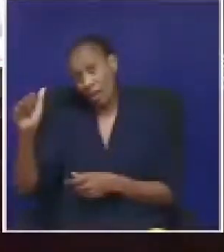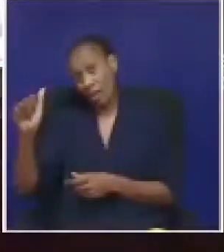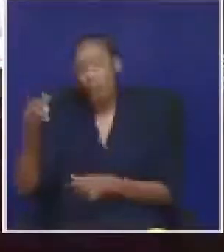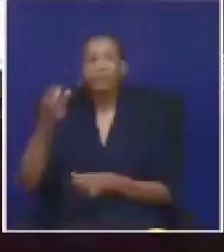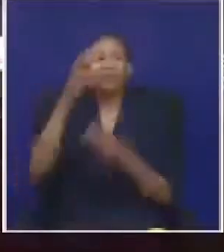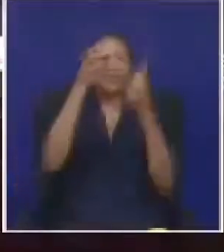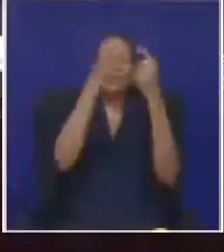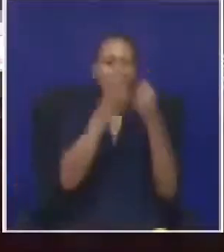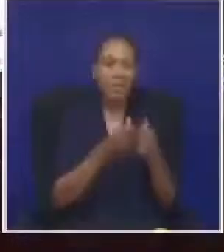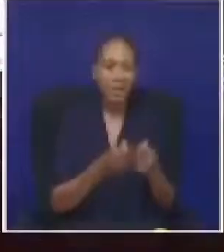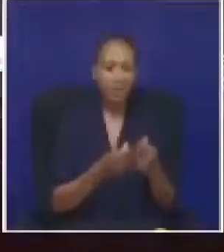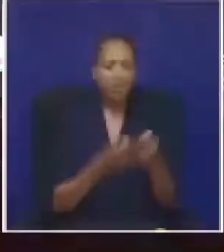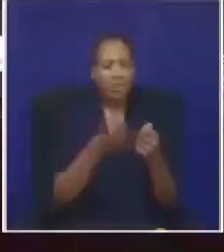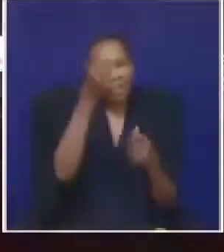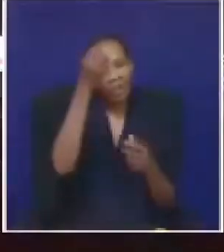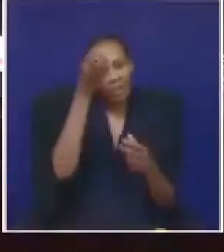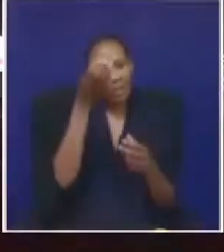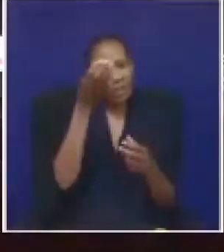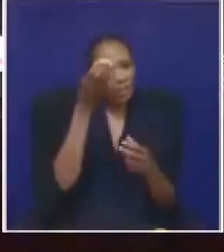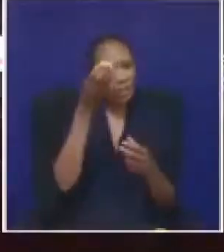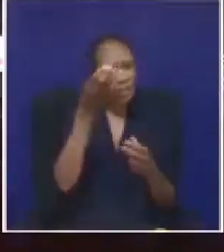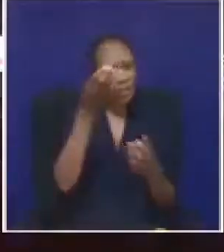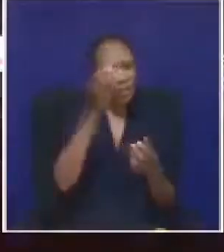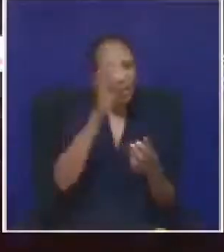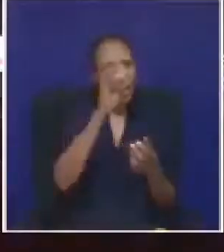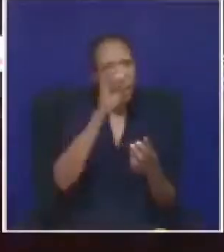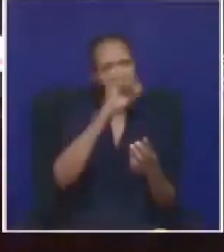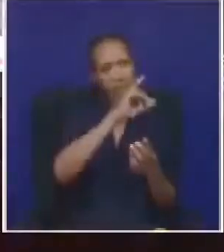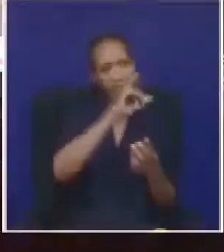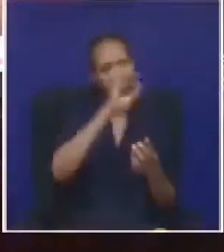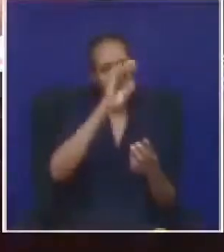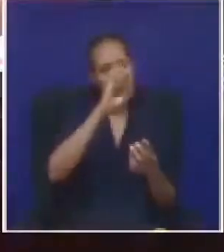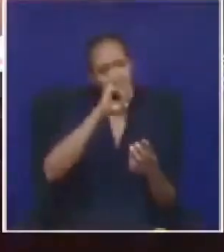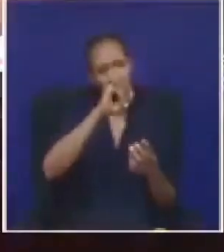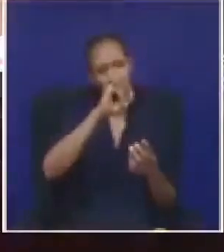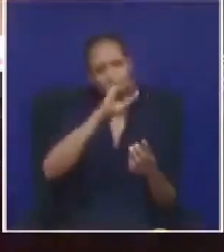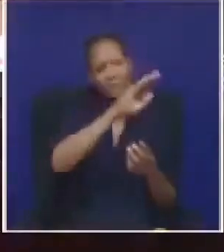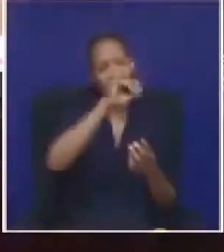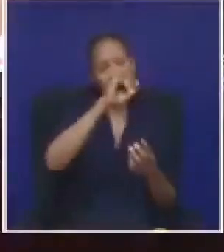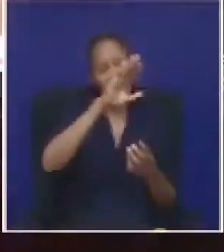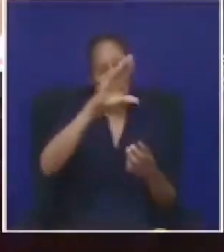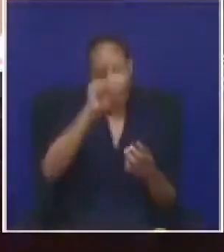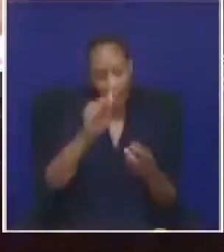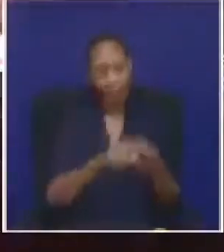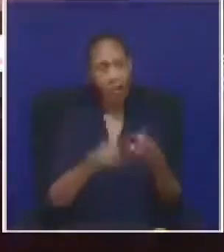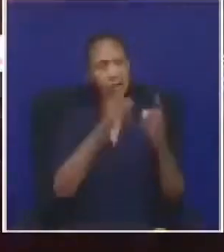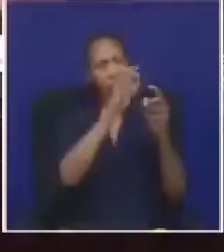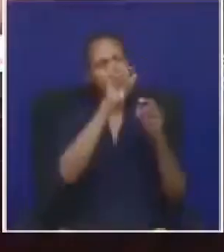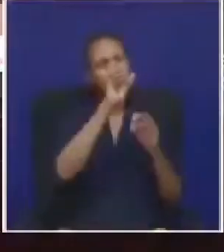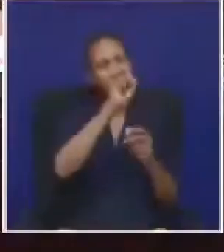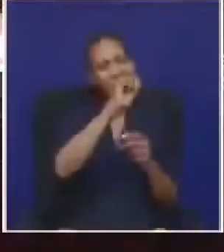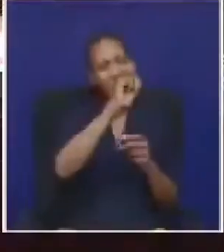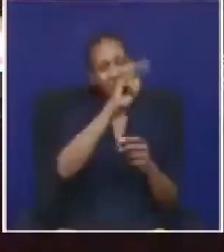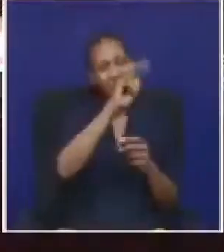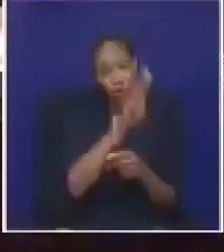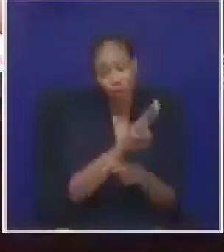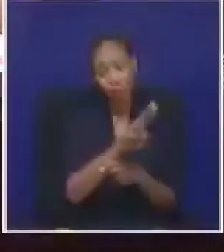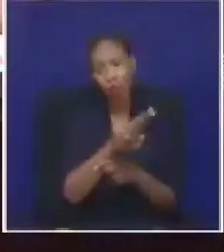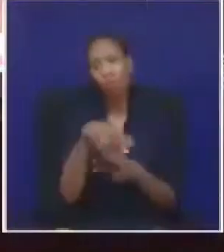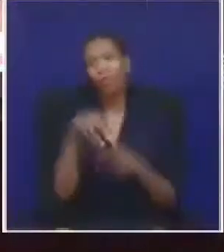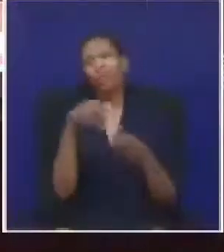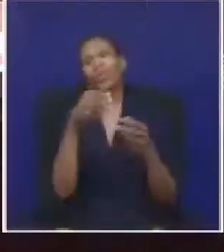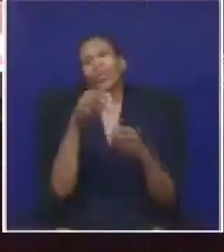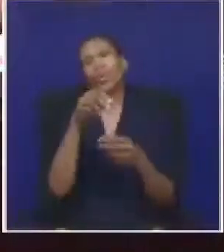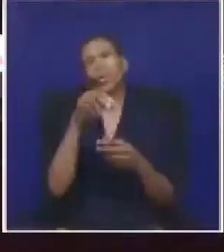the Financial Intelligence Center, the Special Investigating Unit, the